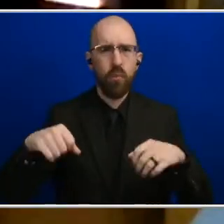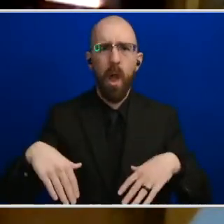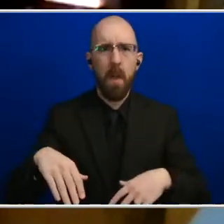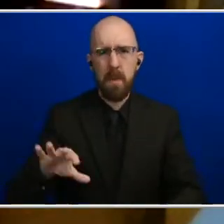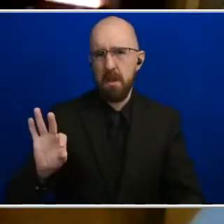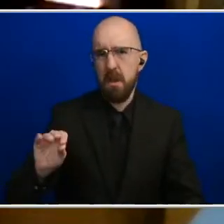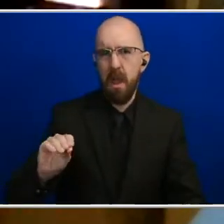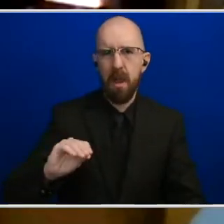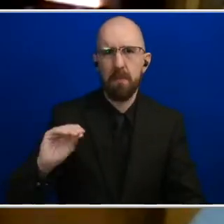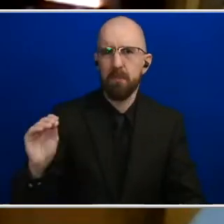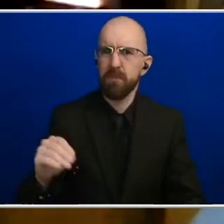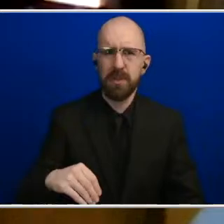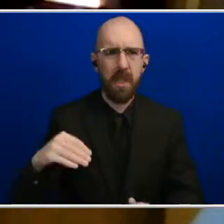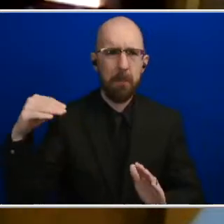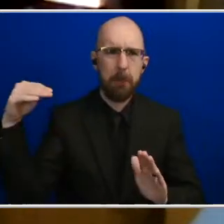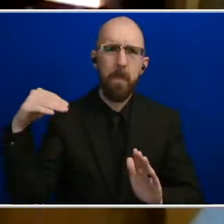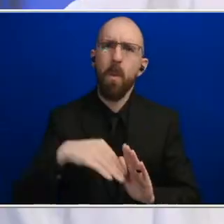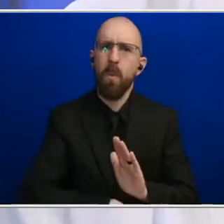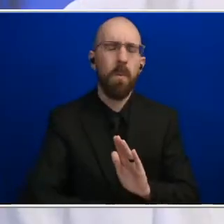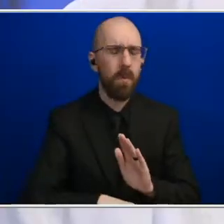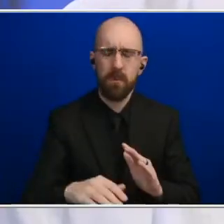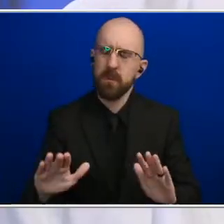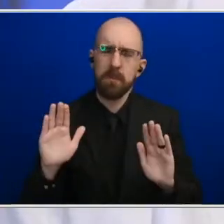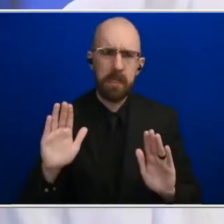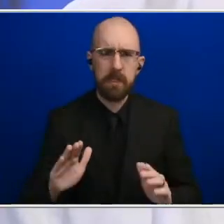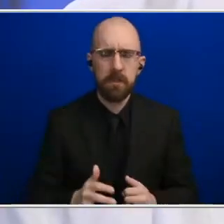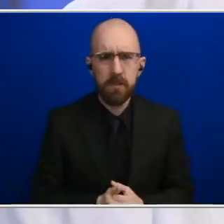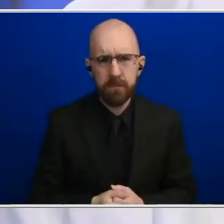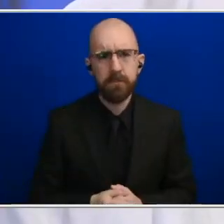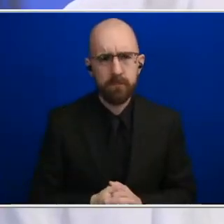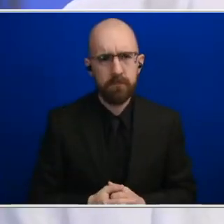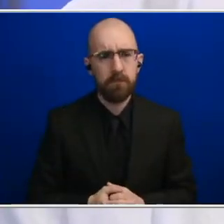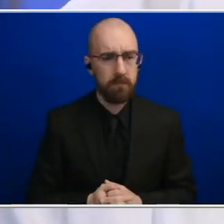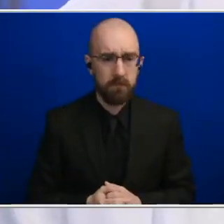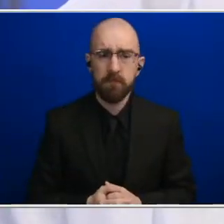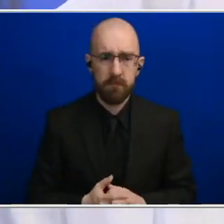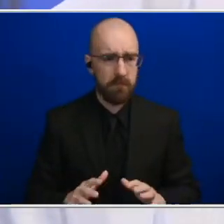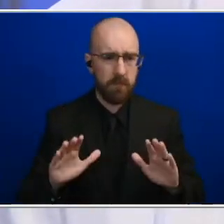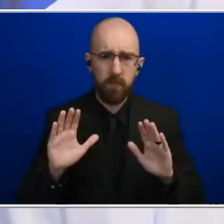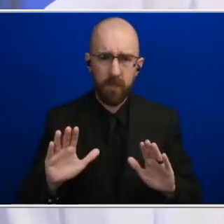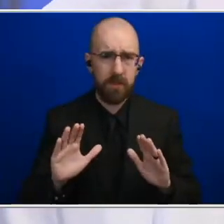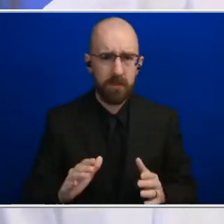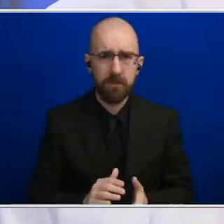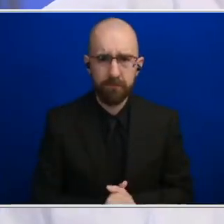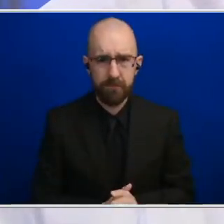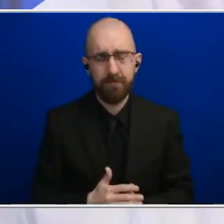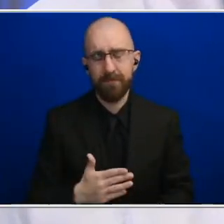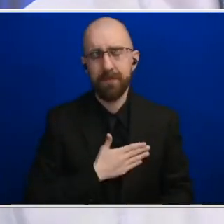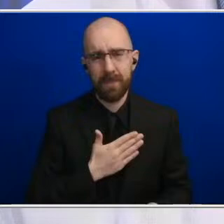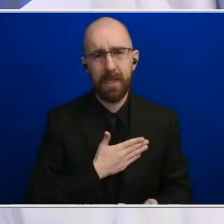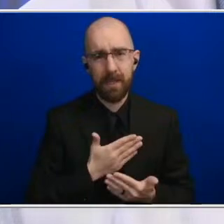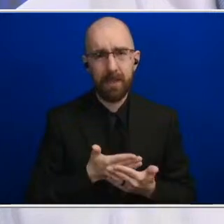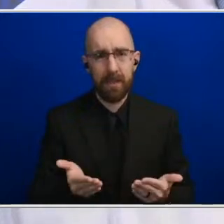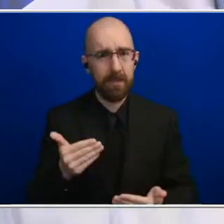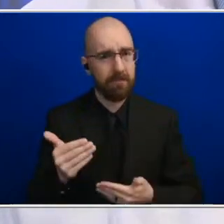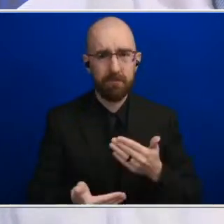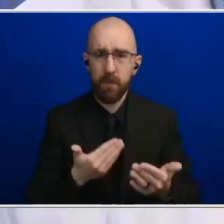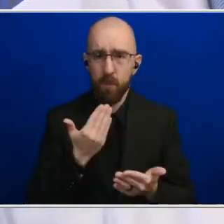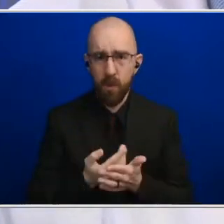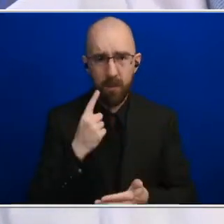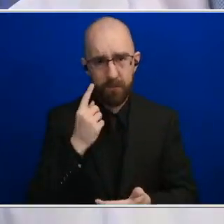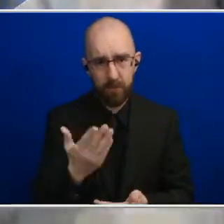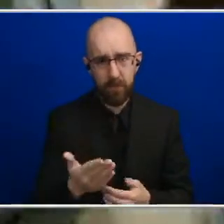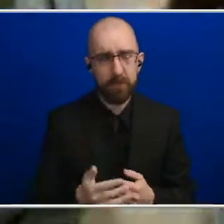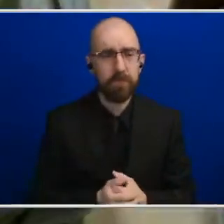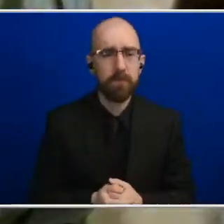90%. It's just amazing. That's fantastic. Glad things are going so well for you, JD.